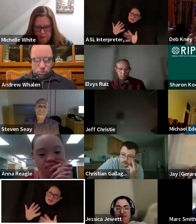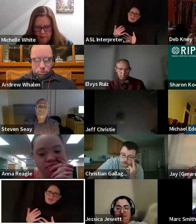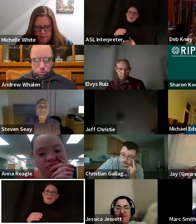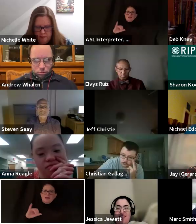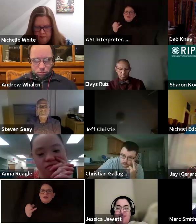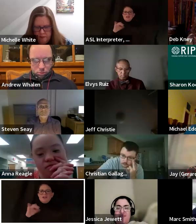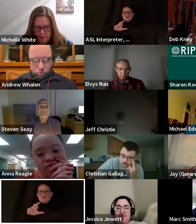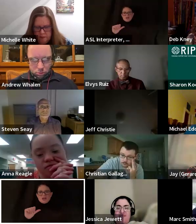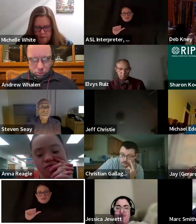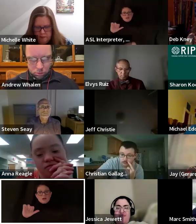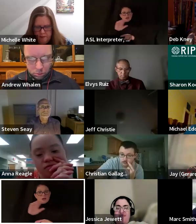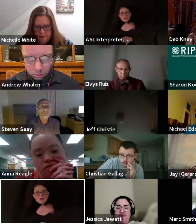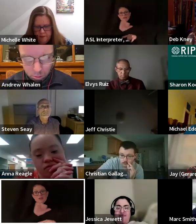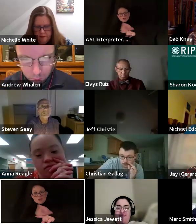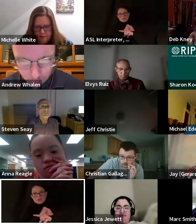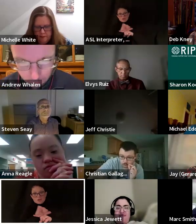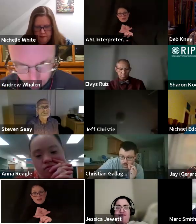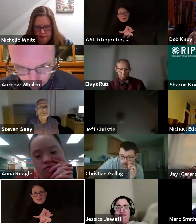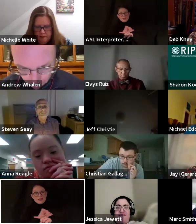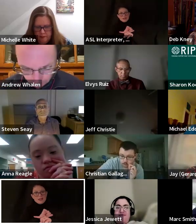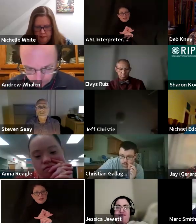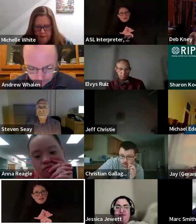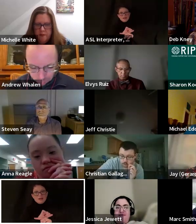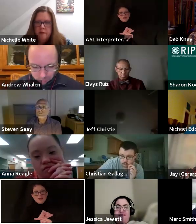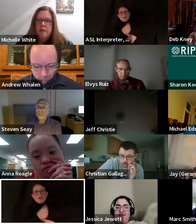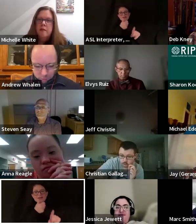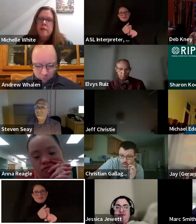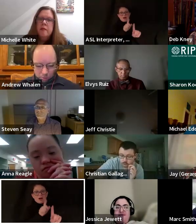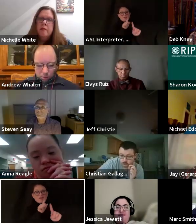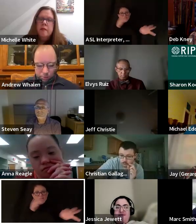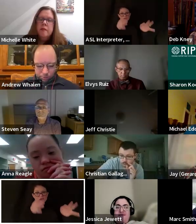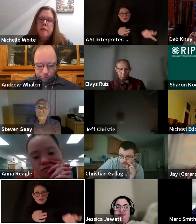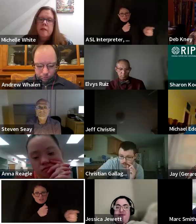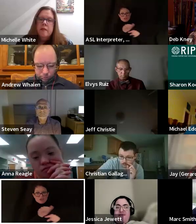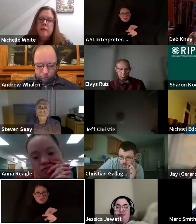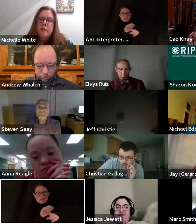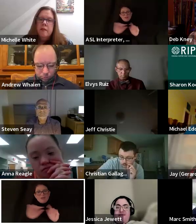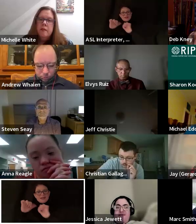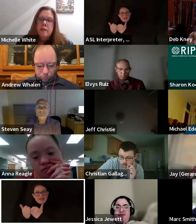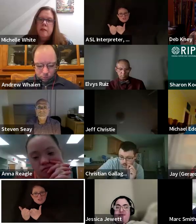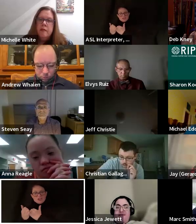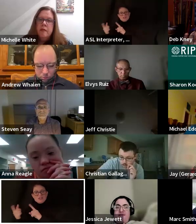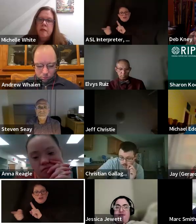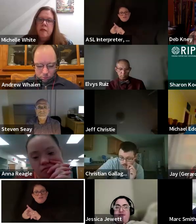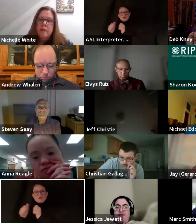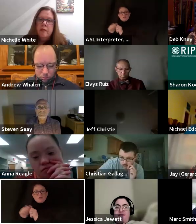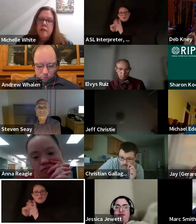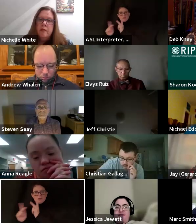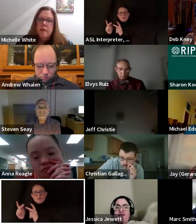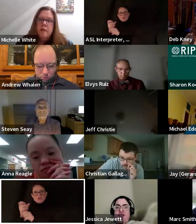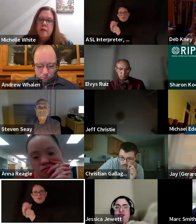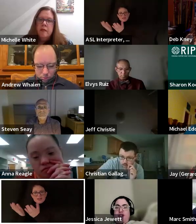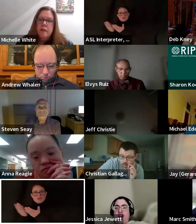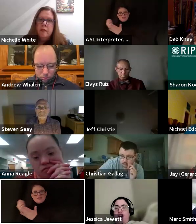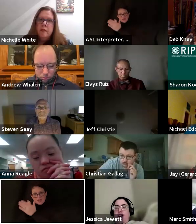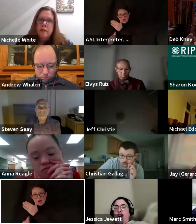Jessica, the training you did did stuff about self-directing, but the agencies, I think they're doing it first with people that get services through